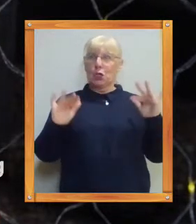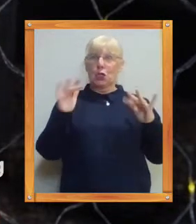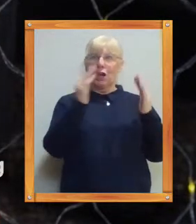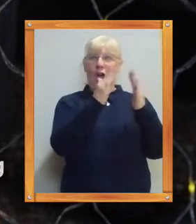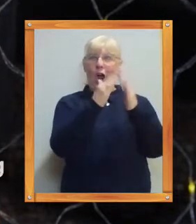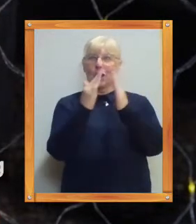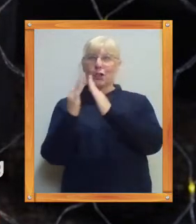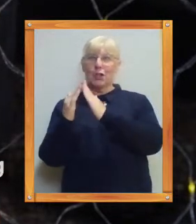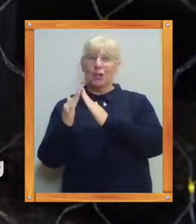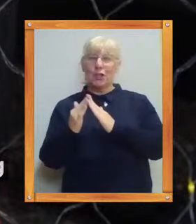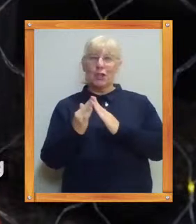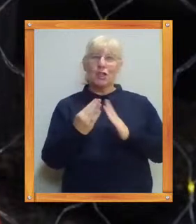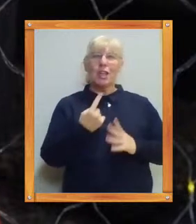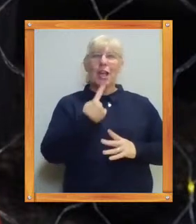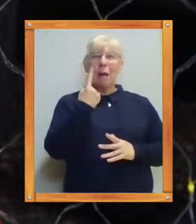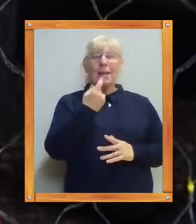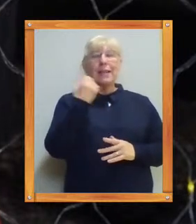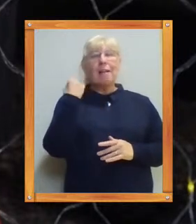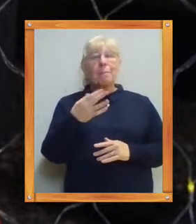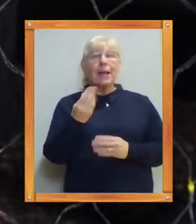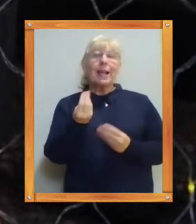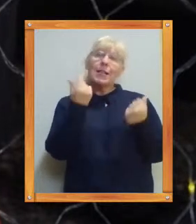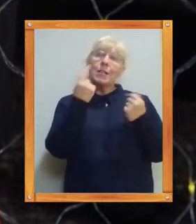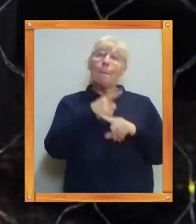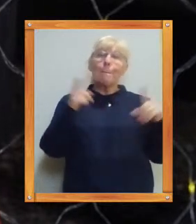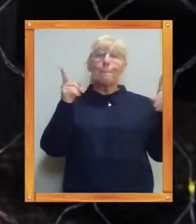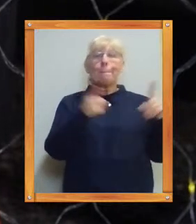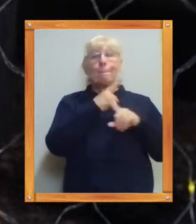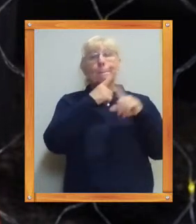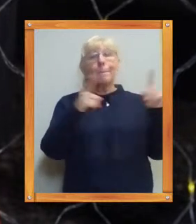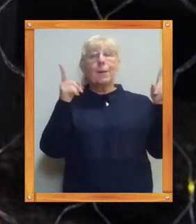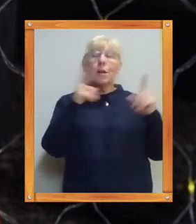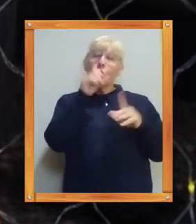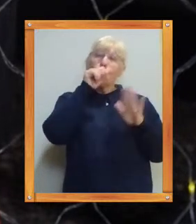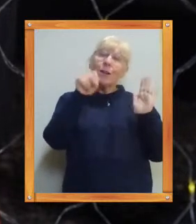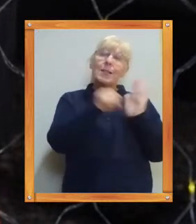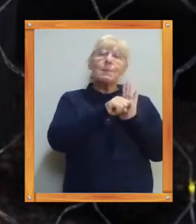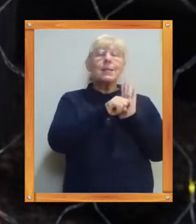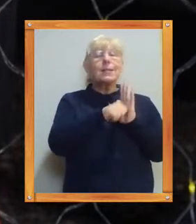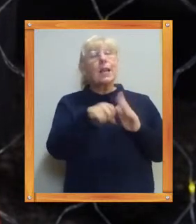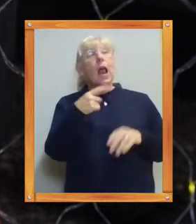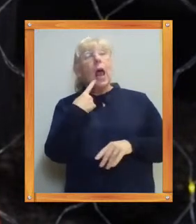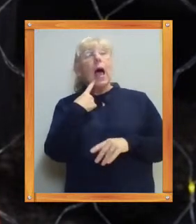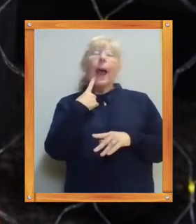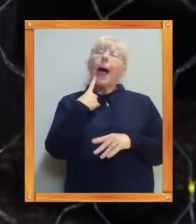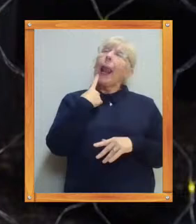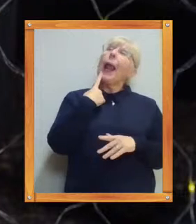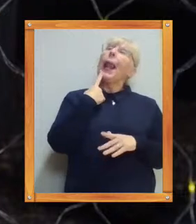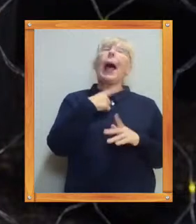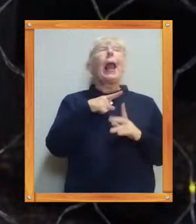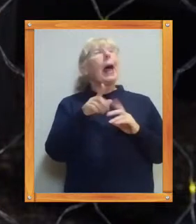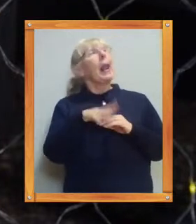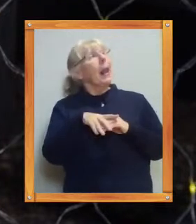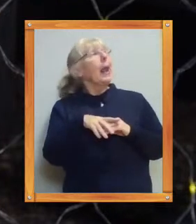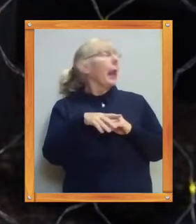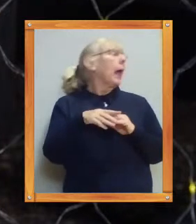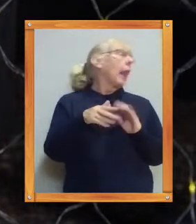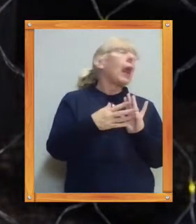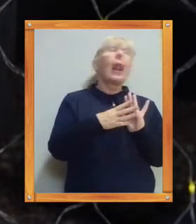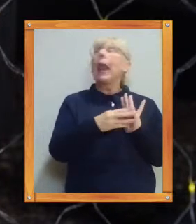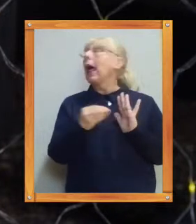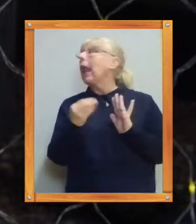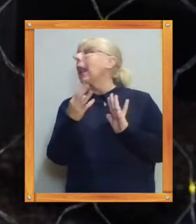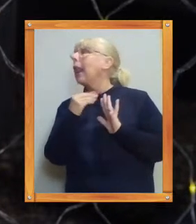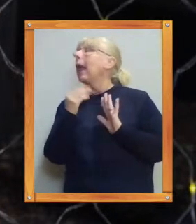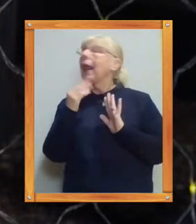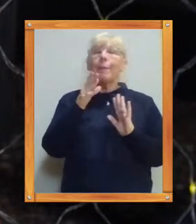found myself humming along with some of the Christmas tunes that are starting to be played. I am sure the